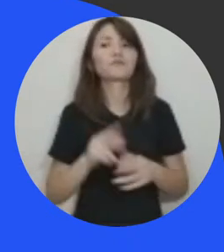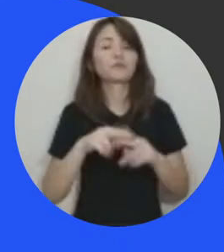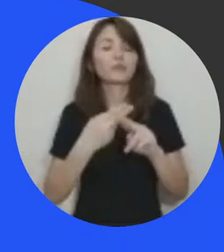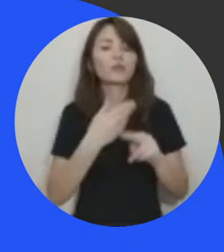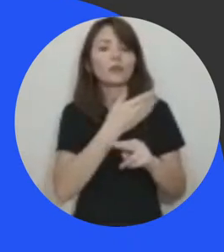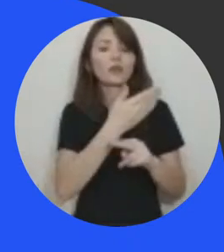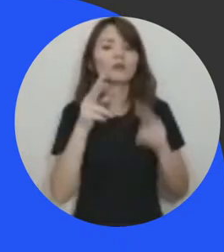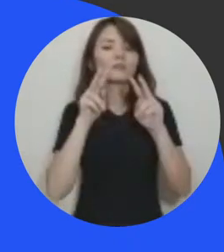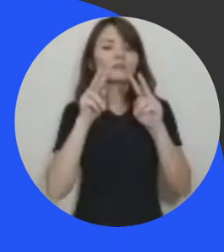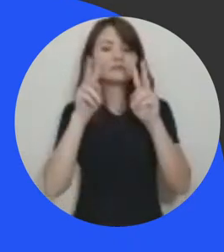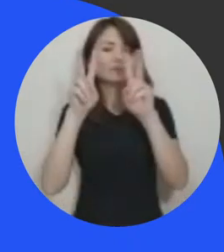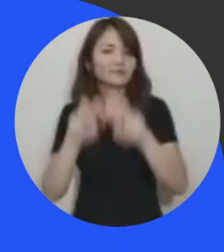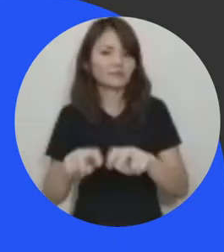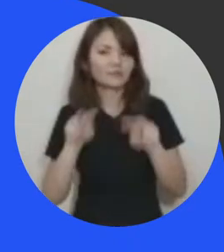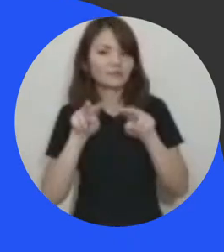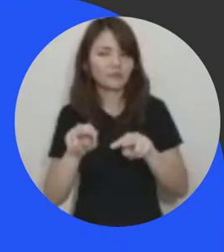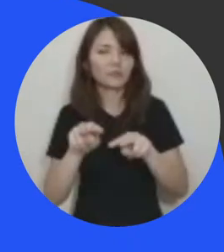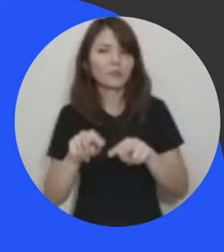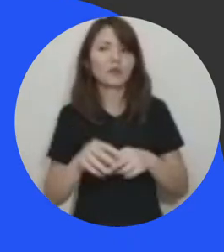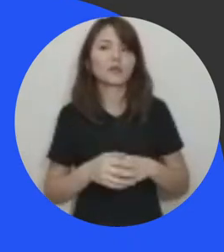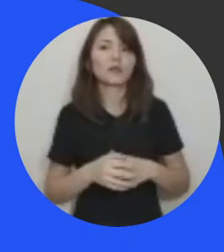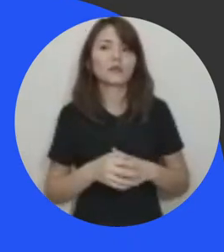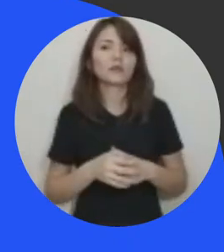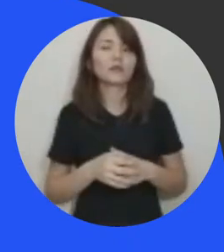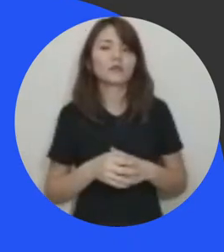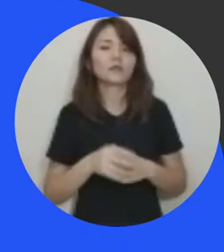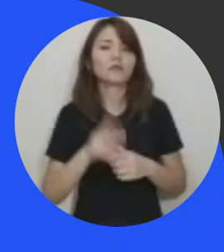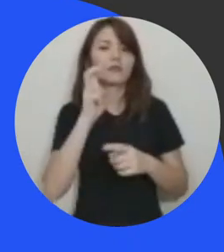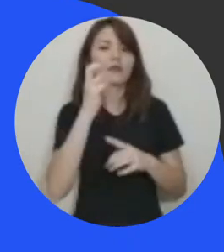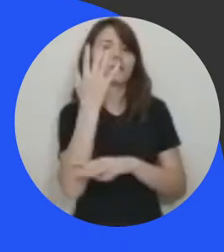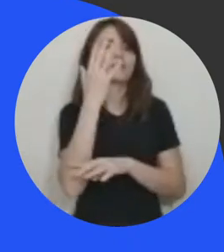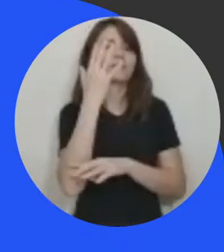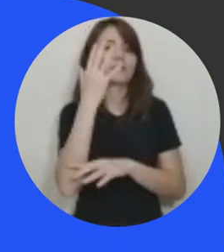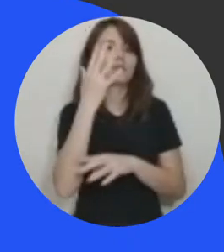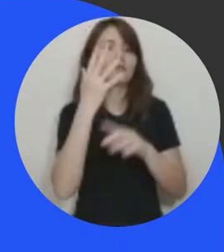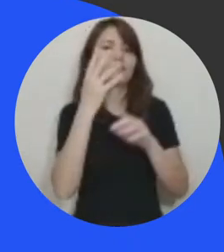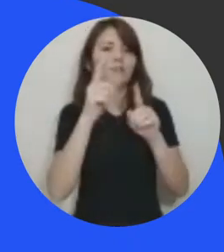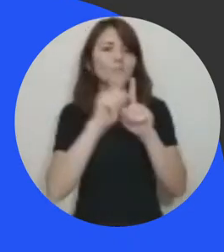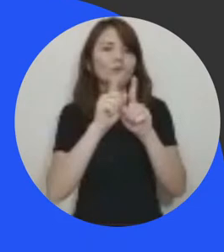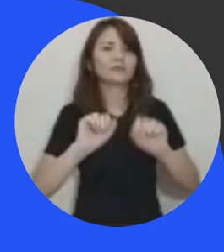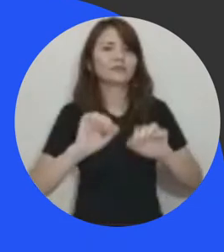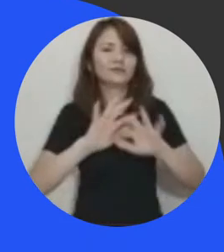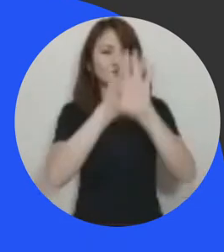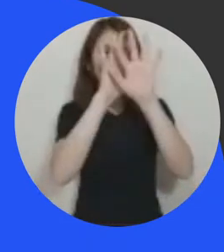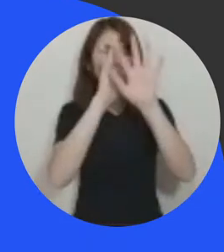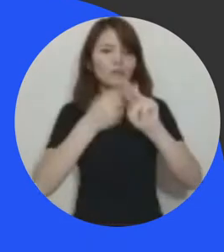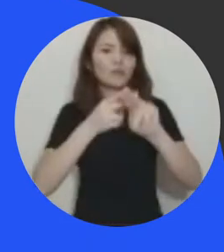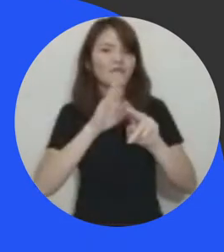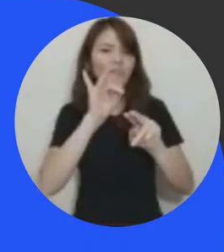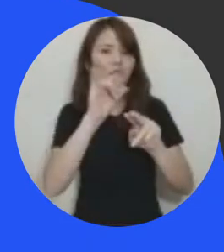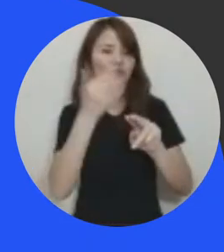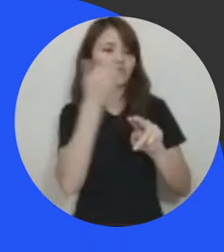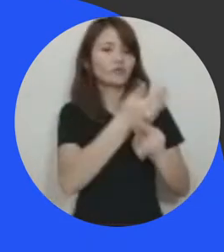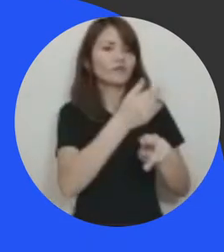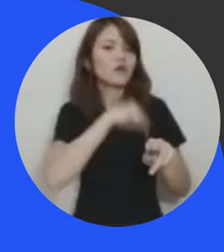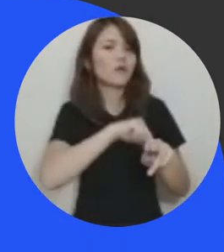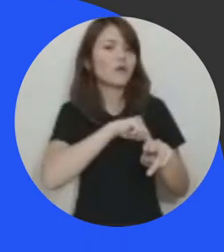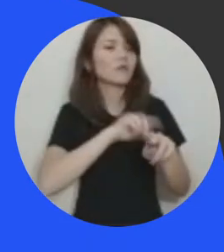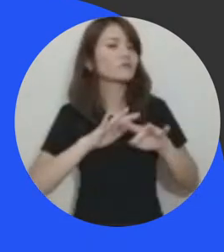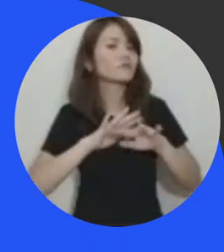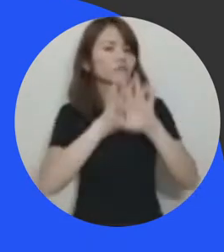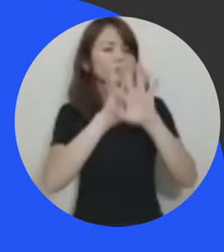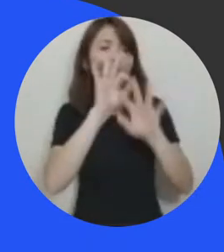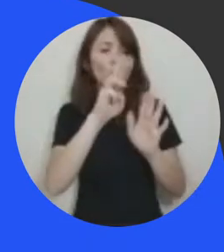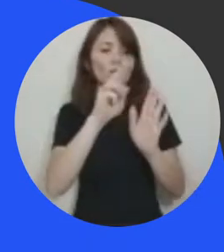are the family trees of the virus that I mentioned earlier. And we saw that about 60 to 70% of the cases that we